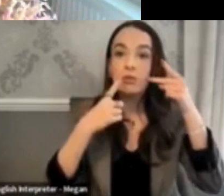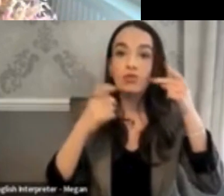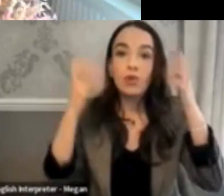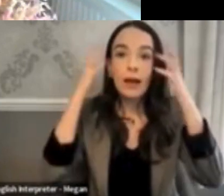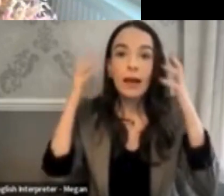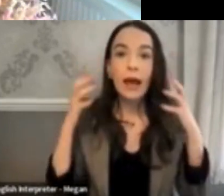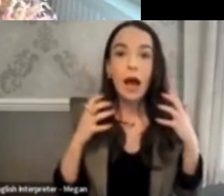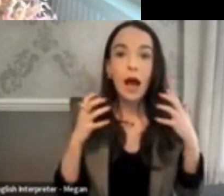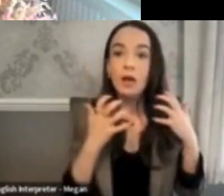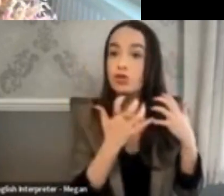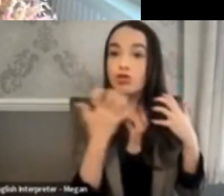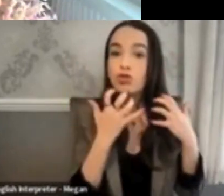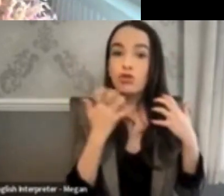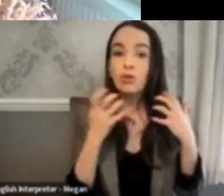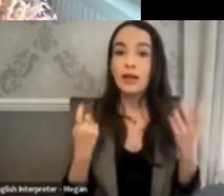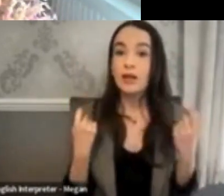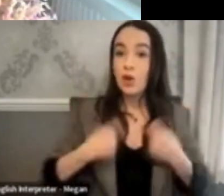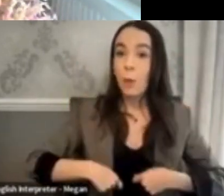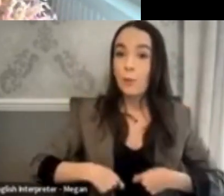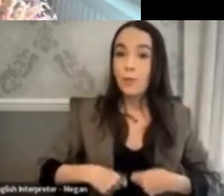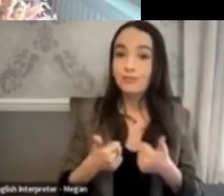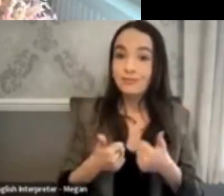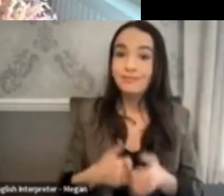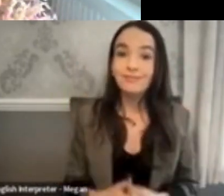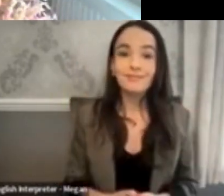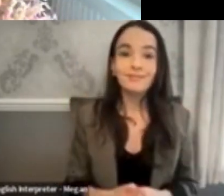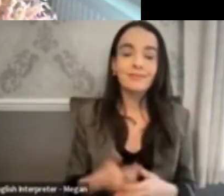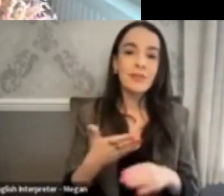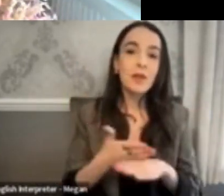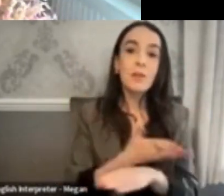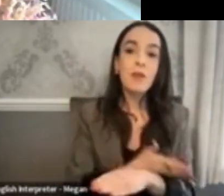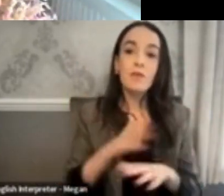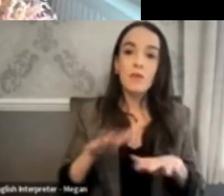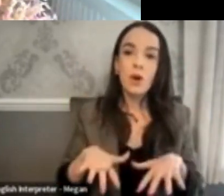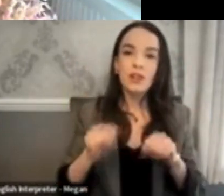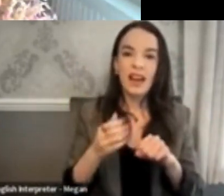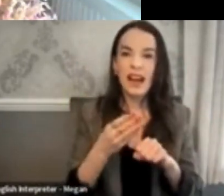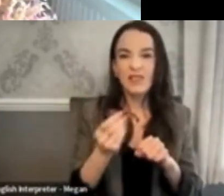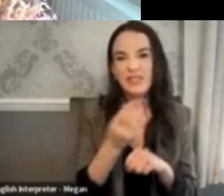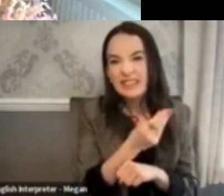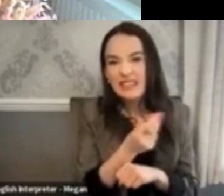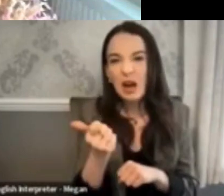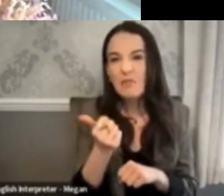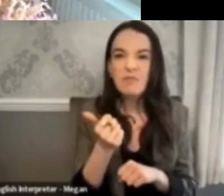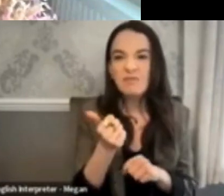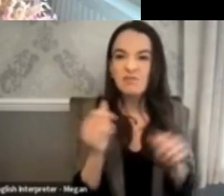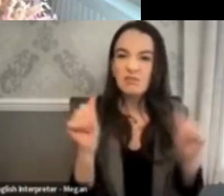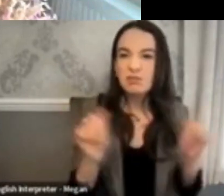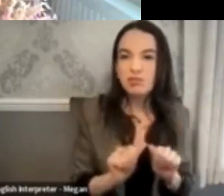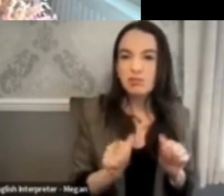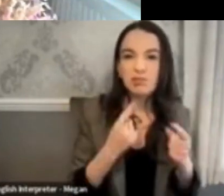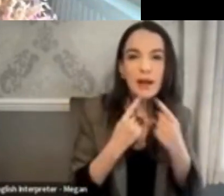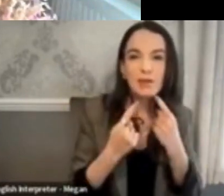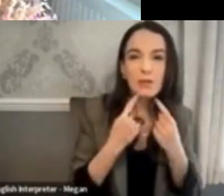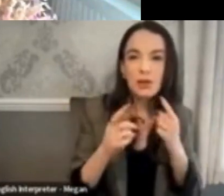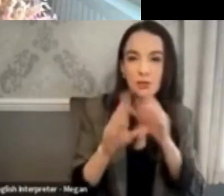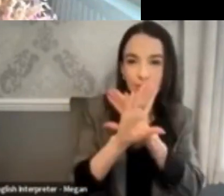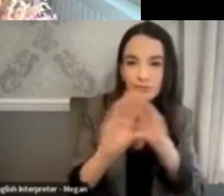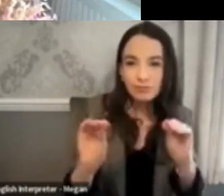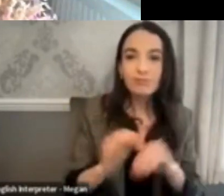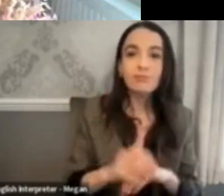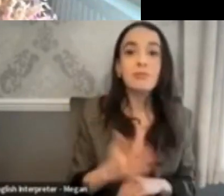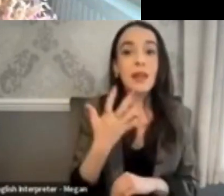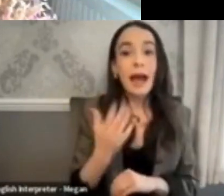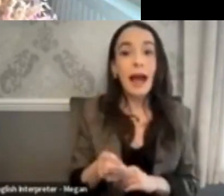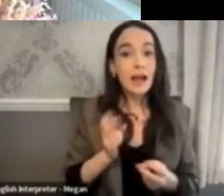a green top today. Before we begin, I've just got some brief housekeeping. We are joined today by our British Sign